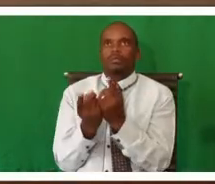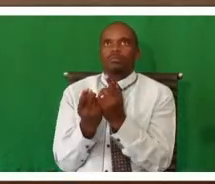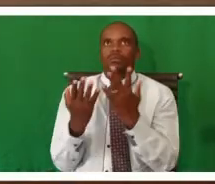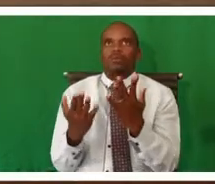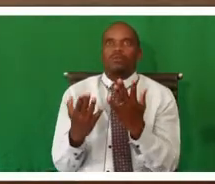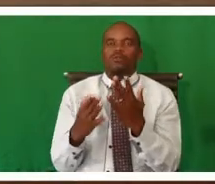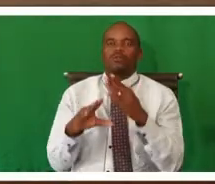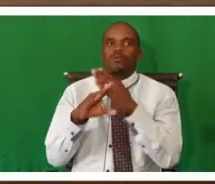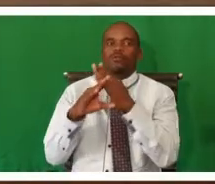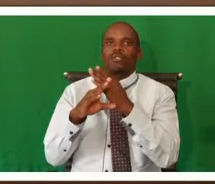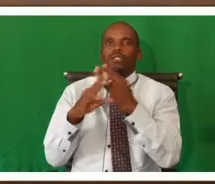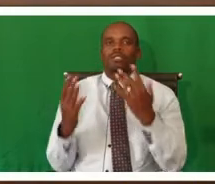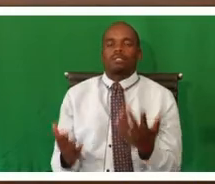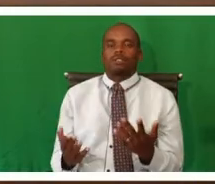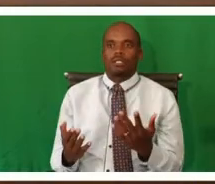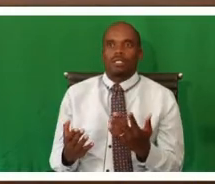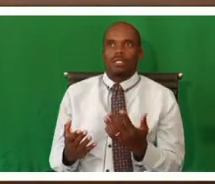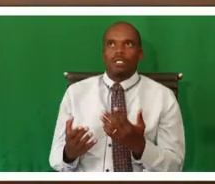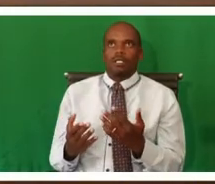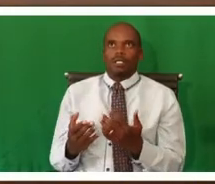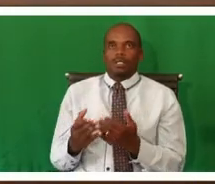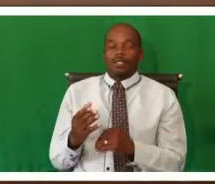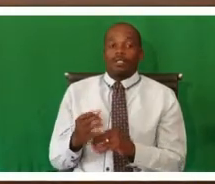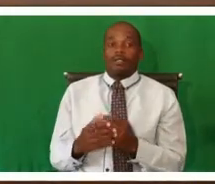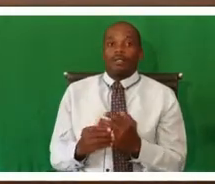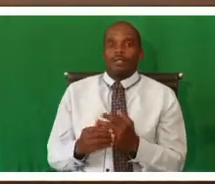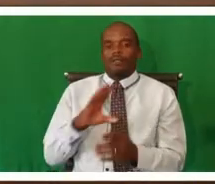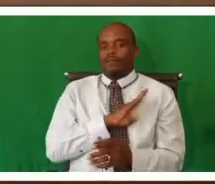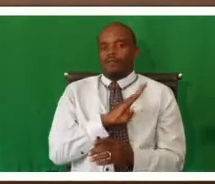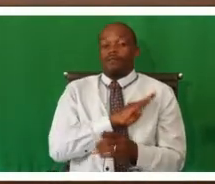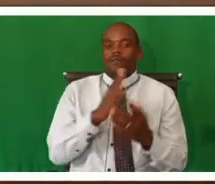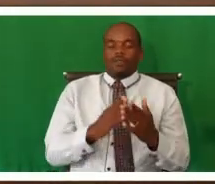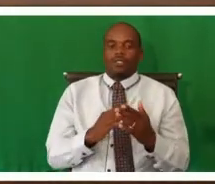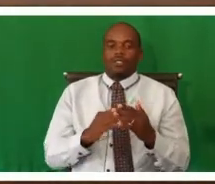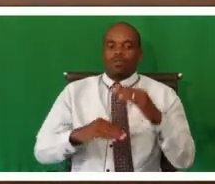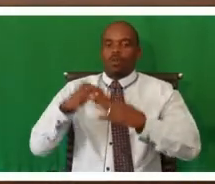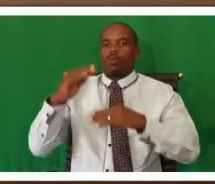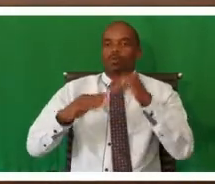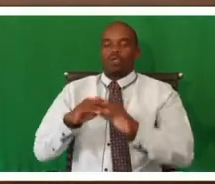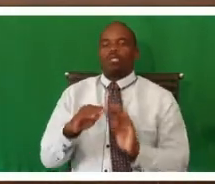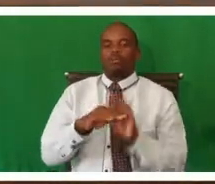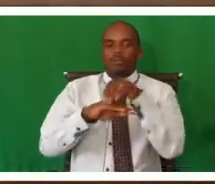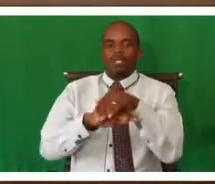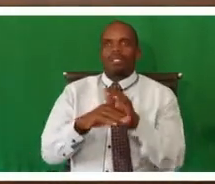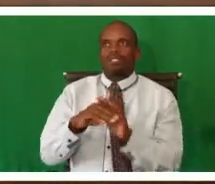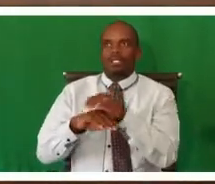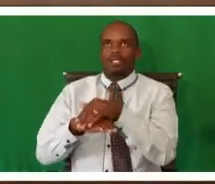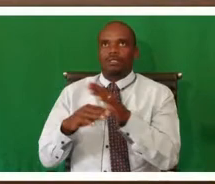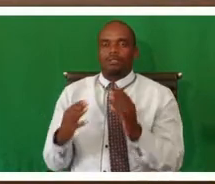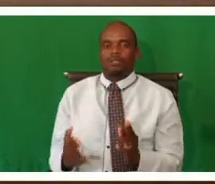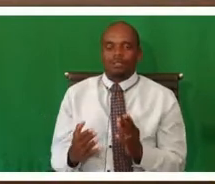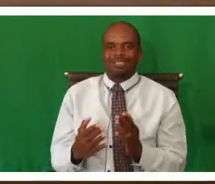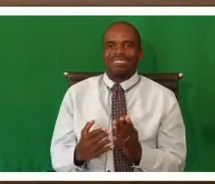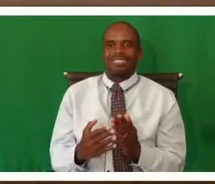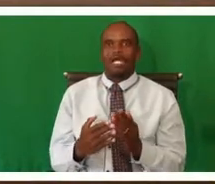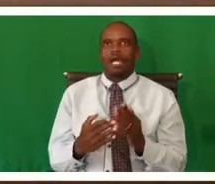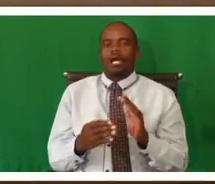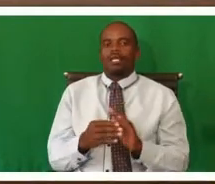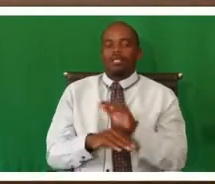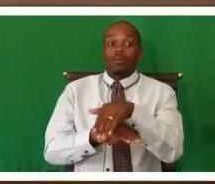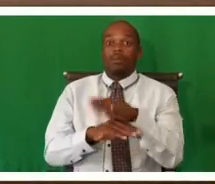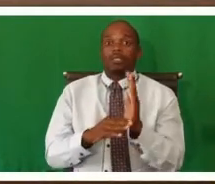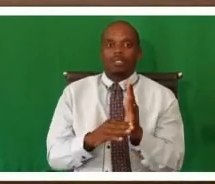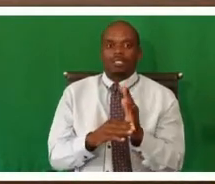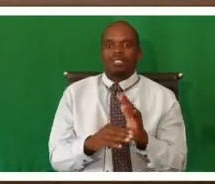build bridges. A total of 400 bridges will be built across the country in the next